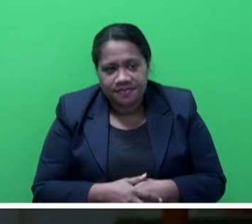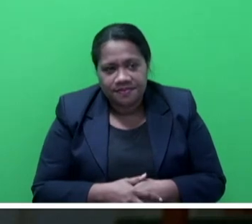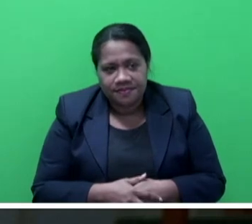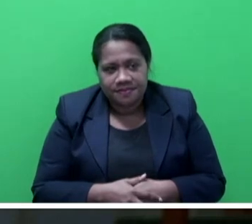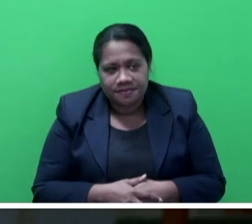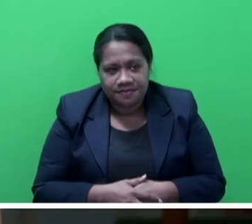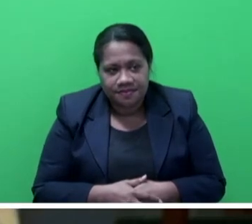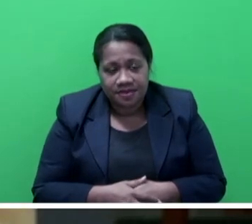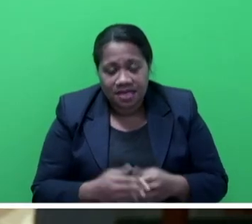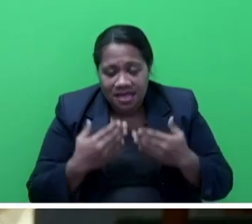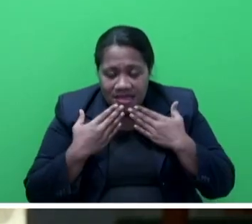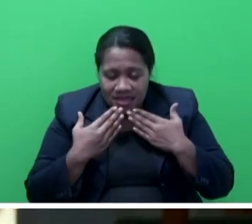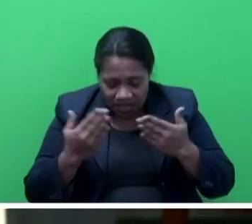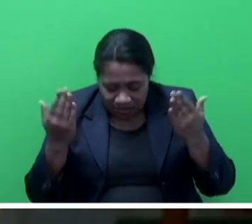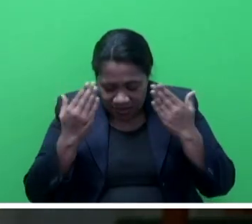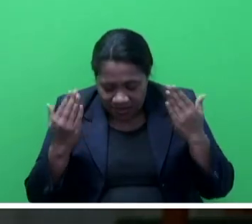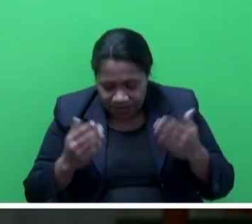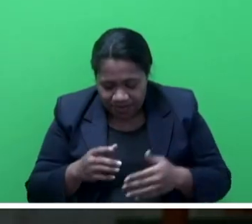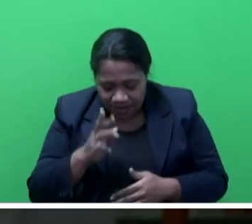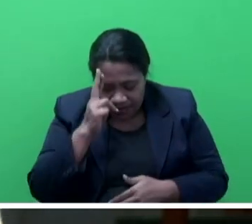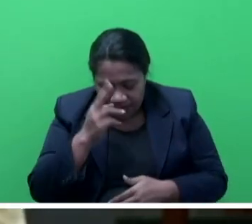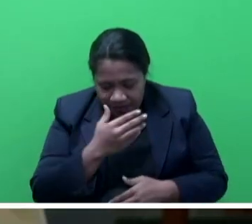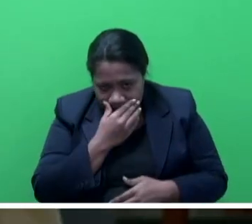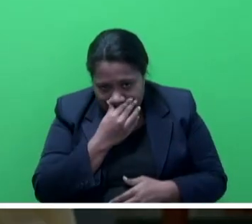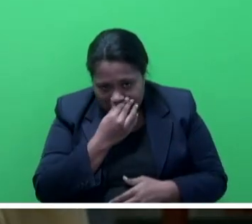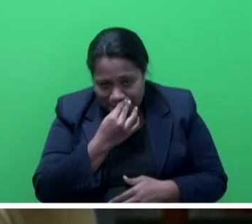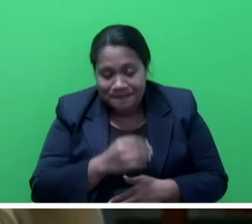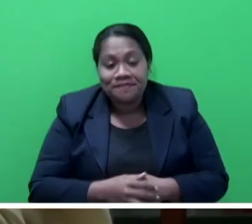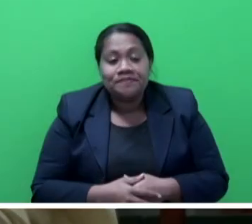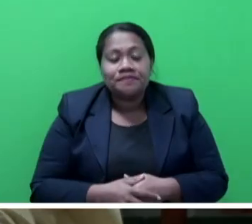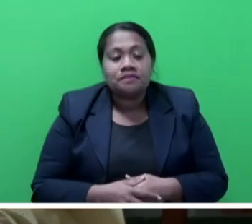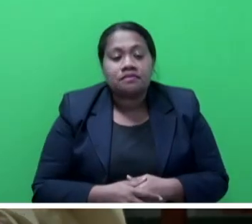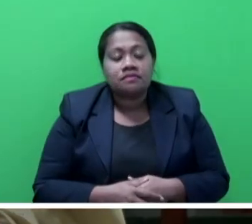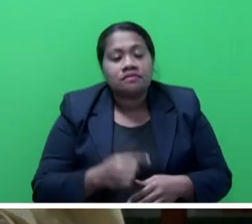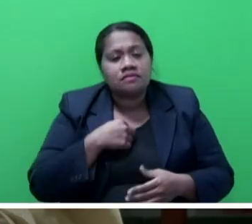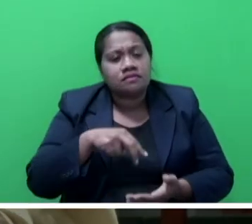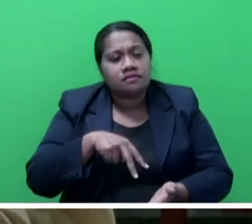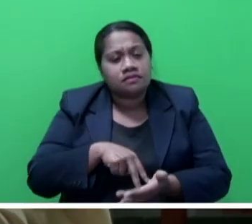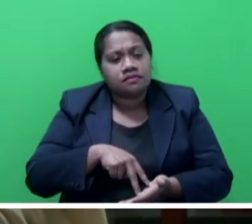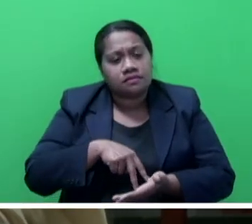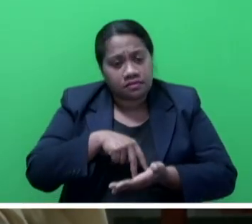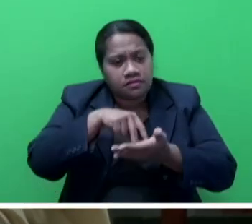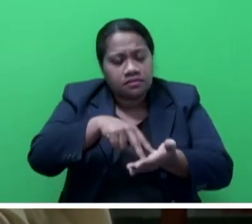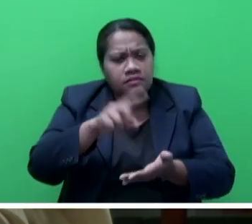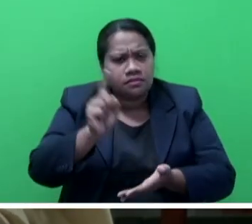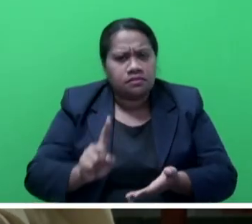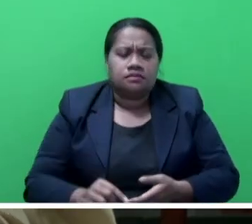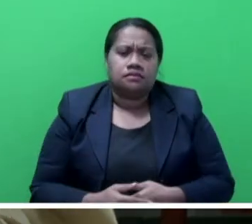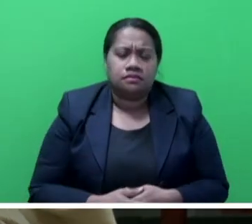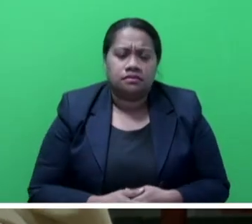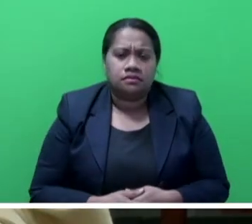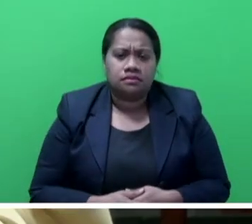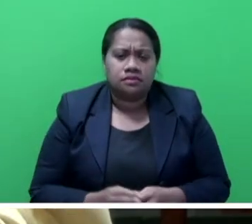Thank you, Mr. Speaker, sir. And Mr. Speaker, sir, I rise in Parliament today to address and respond to the end-of-week